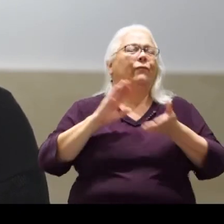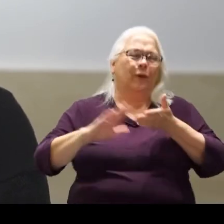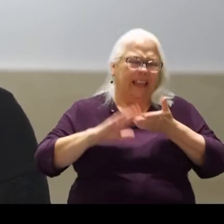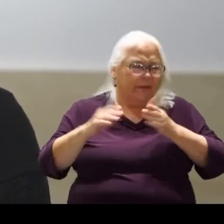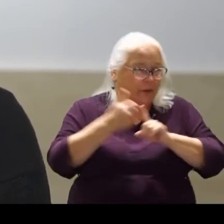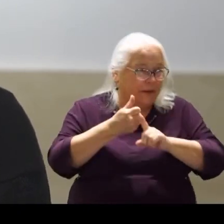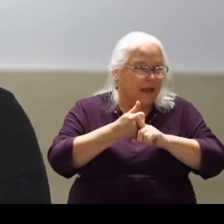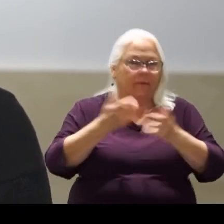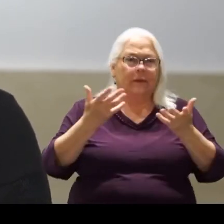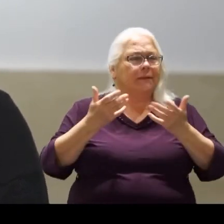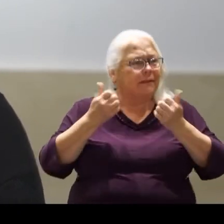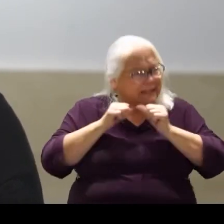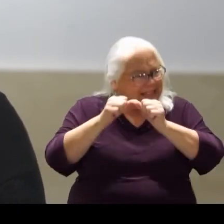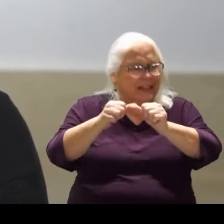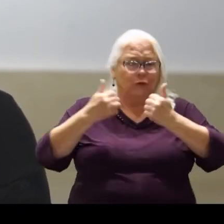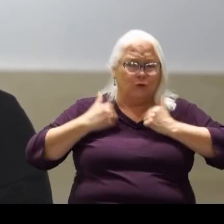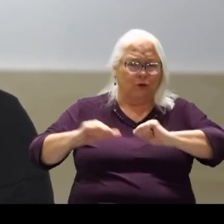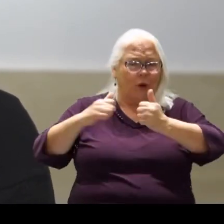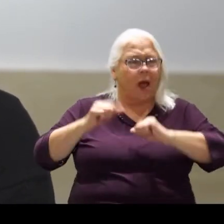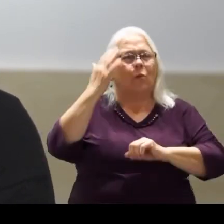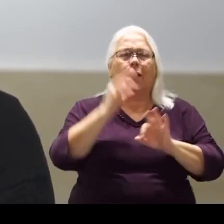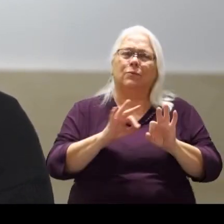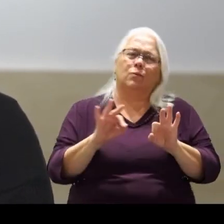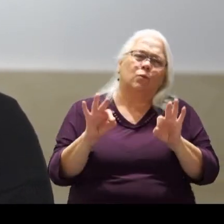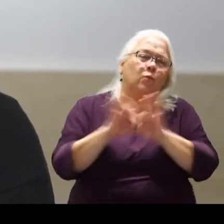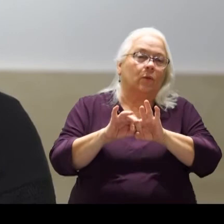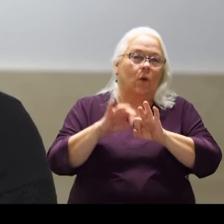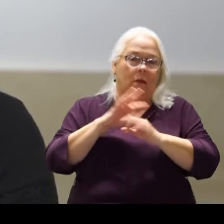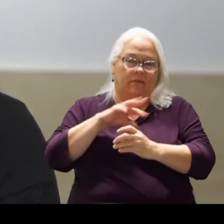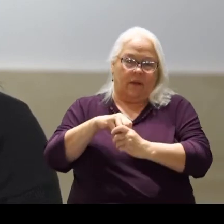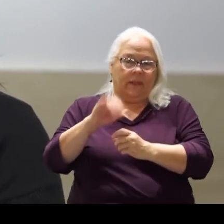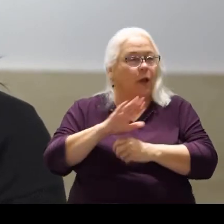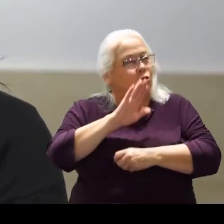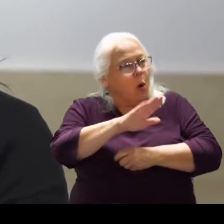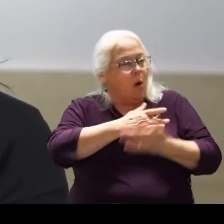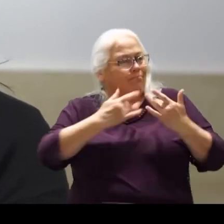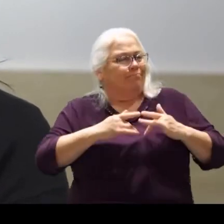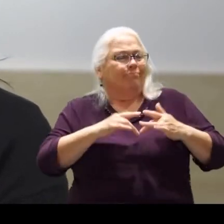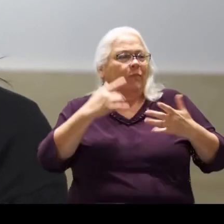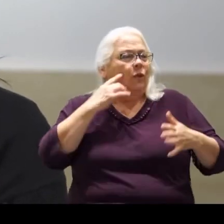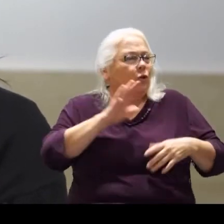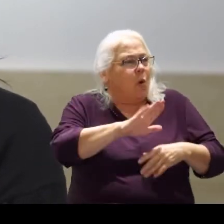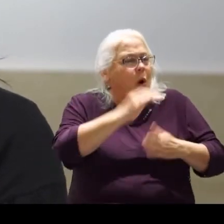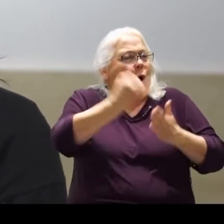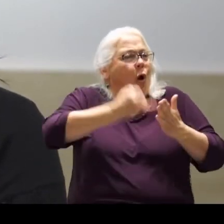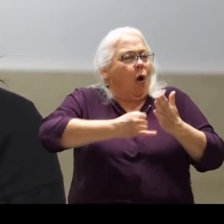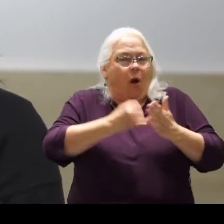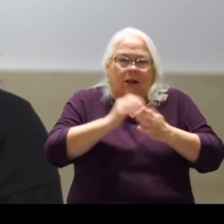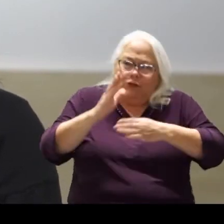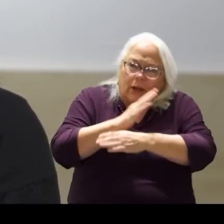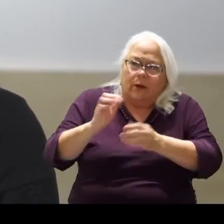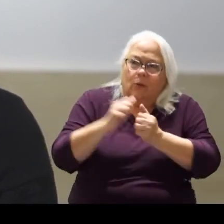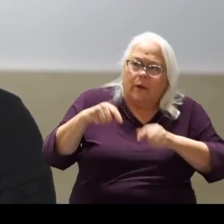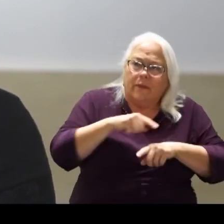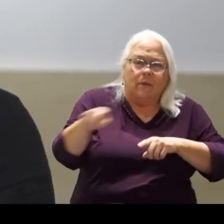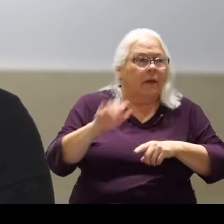doesn't work, and continue to try, because it is really a worthwhile profession to be involved in. Sharing your passion